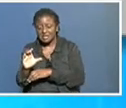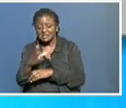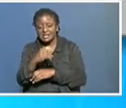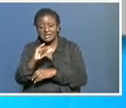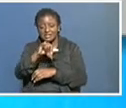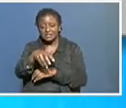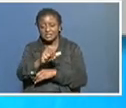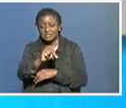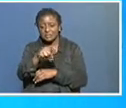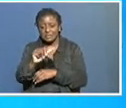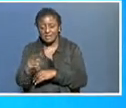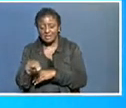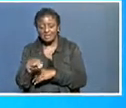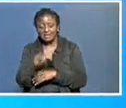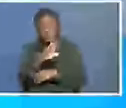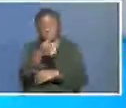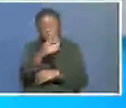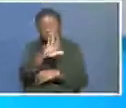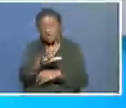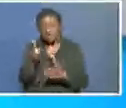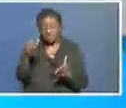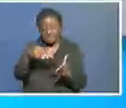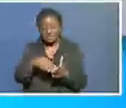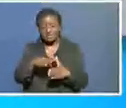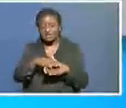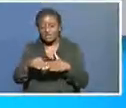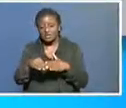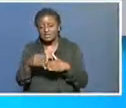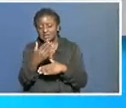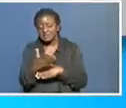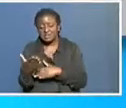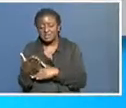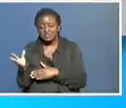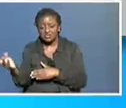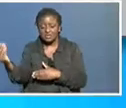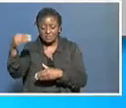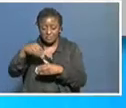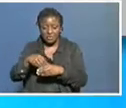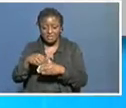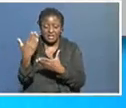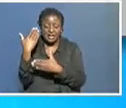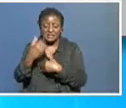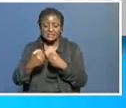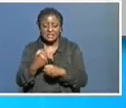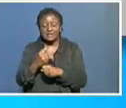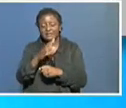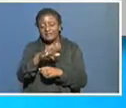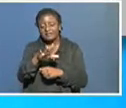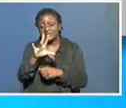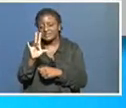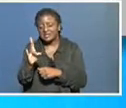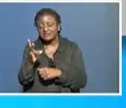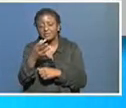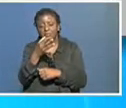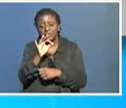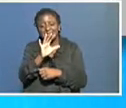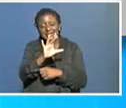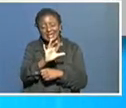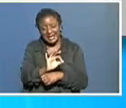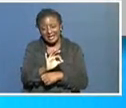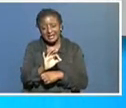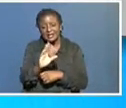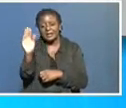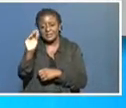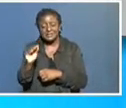$3.5 billion in commodities were imported to the Bahamas last year, a 57.9% increase from